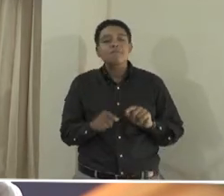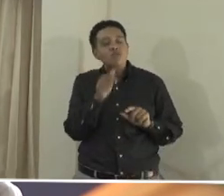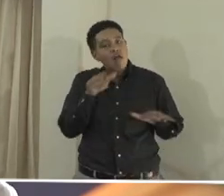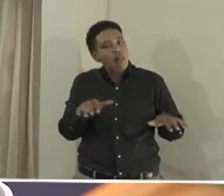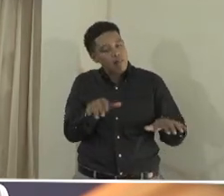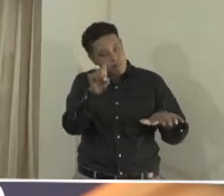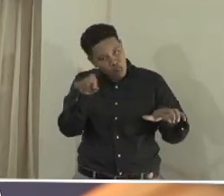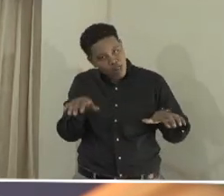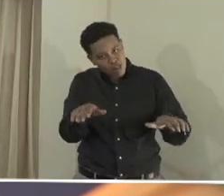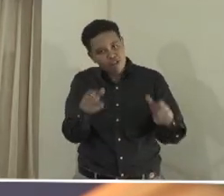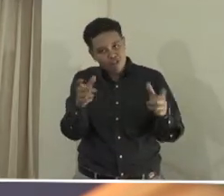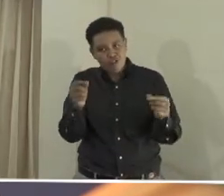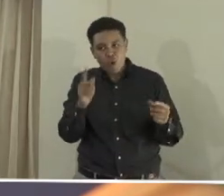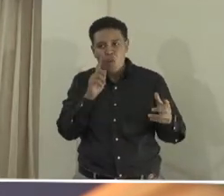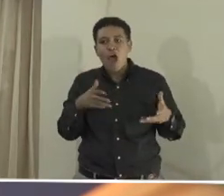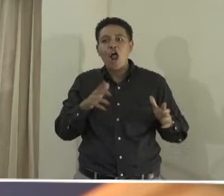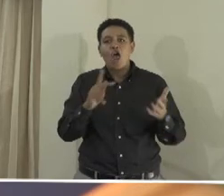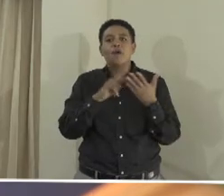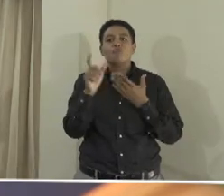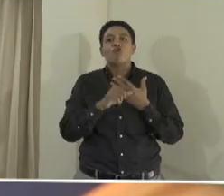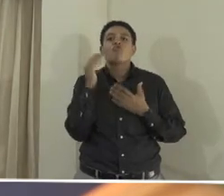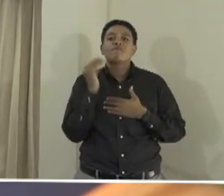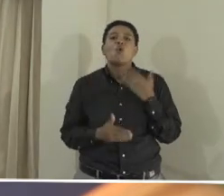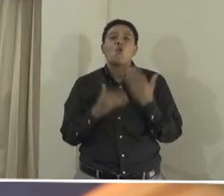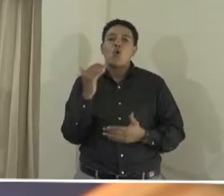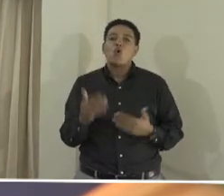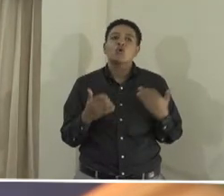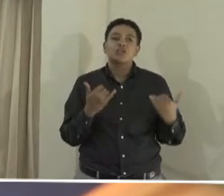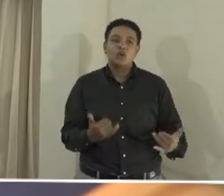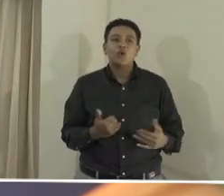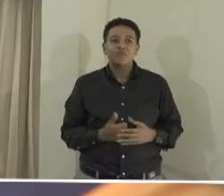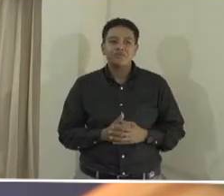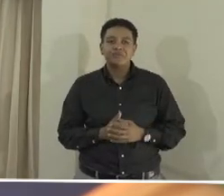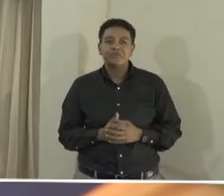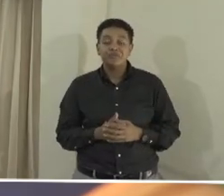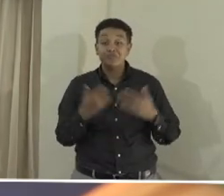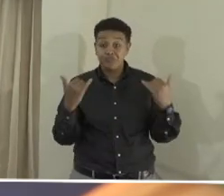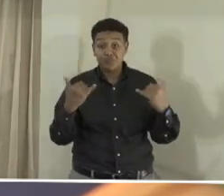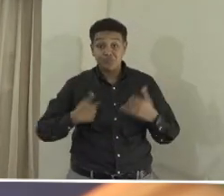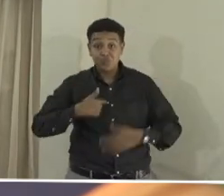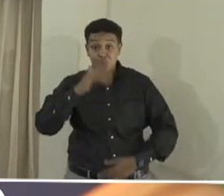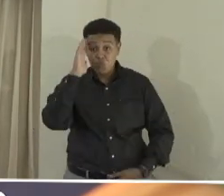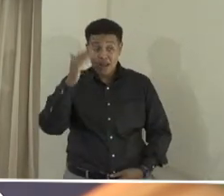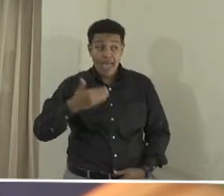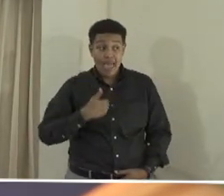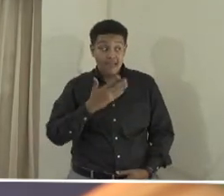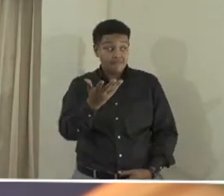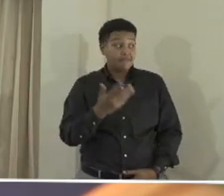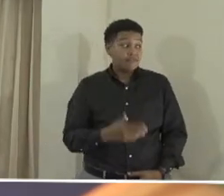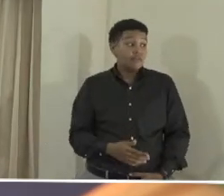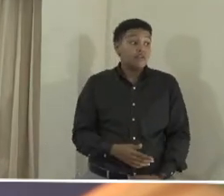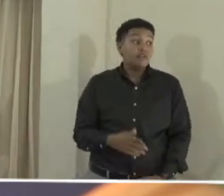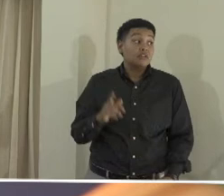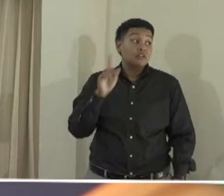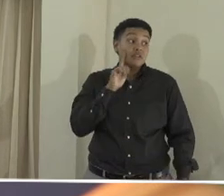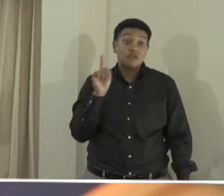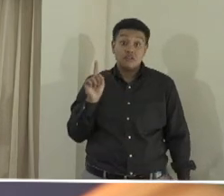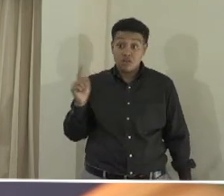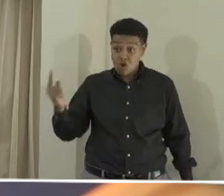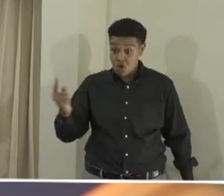Now we're going to allow the program to flow. And we're going to have coming to